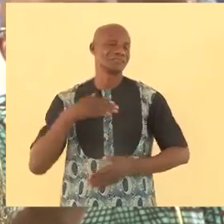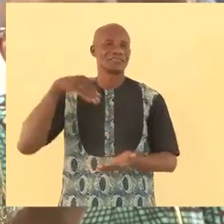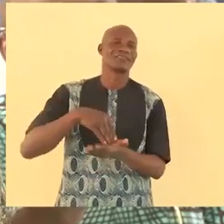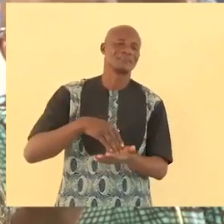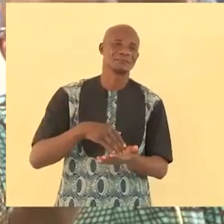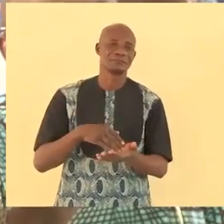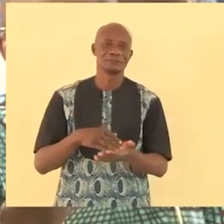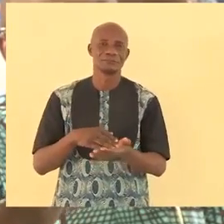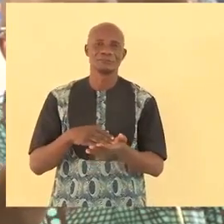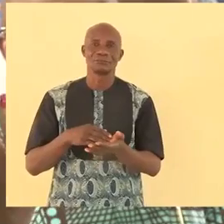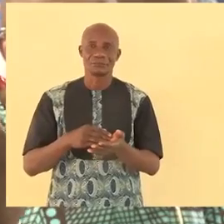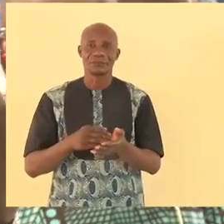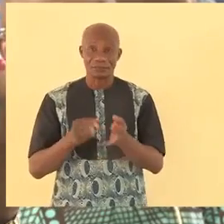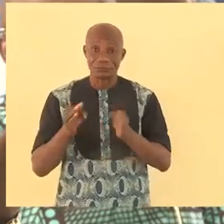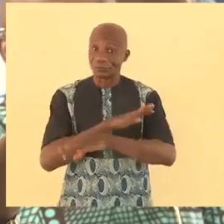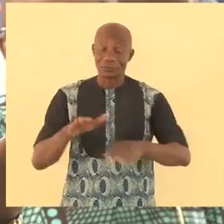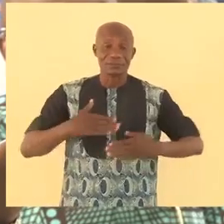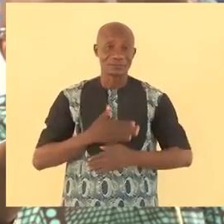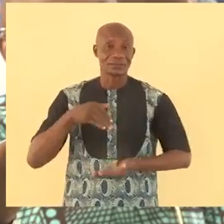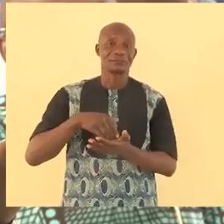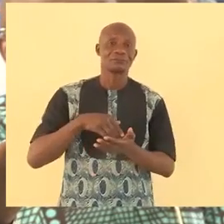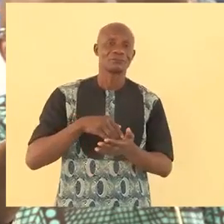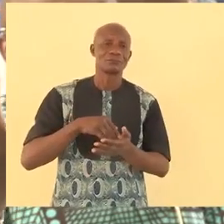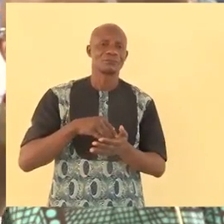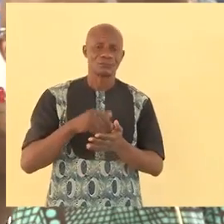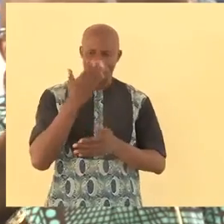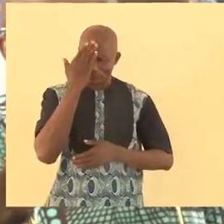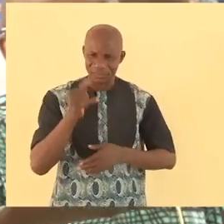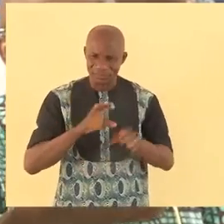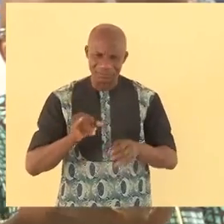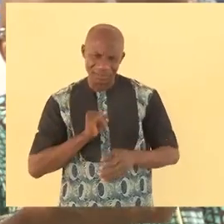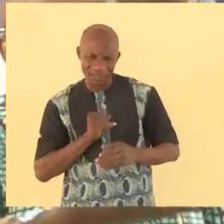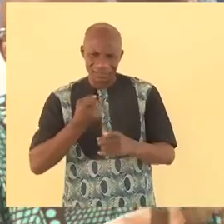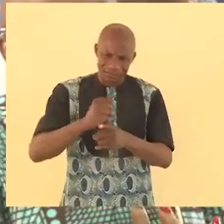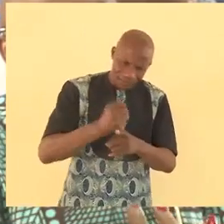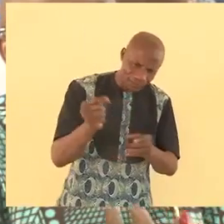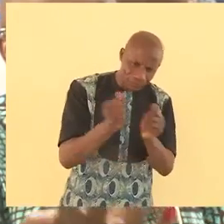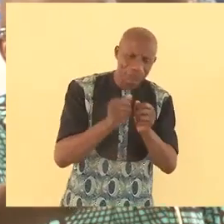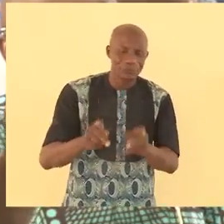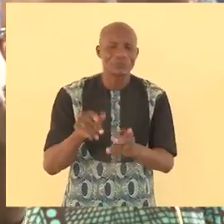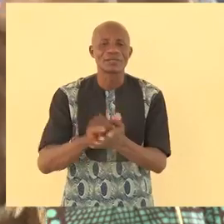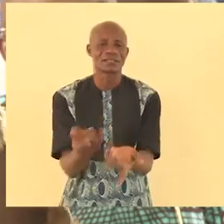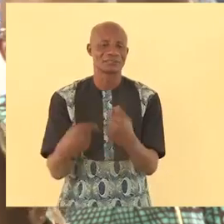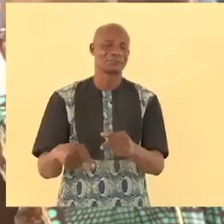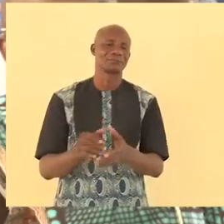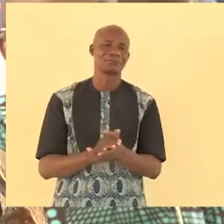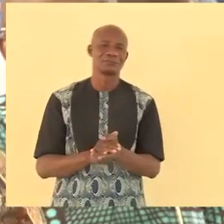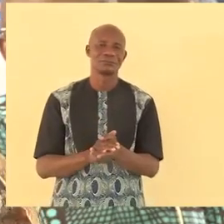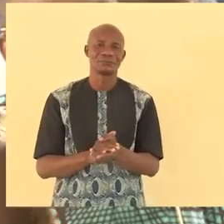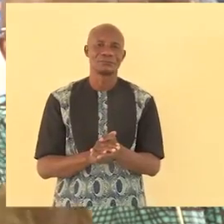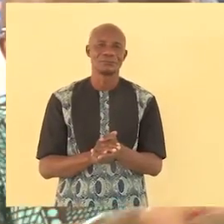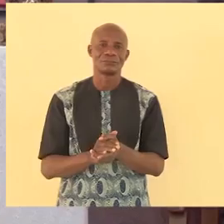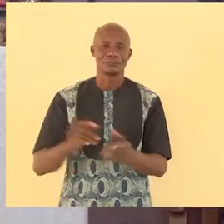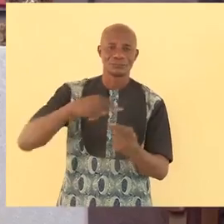again. Okay. You don't enjoy it again. So you ask, why didn't I share with, you know, the people who came? Yeah, so when they